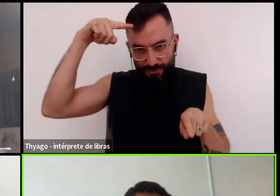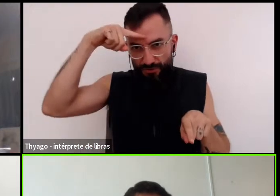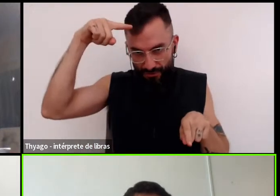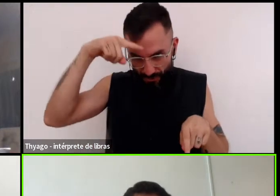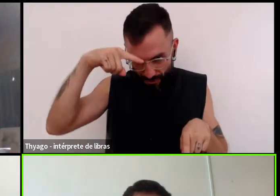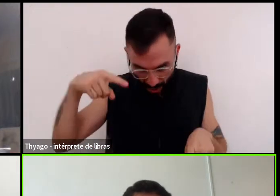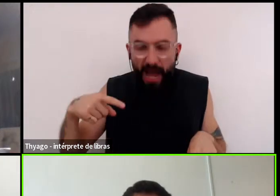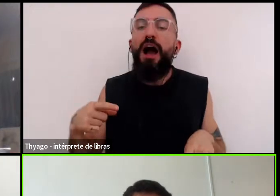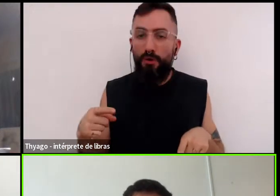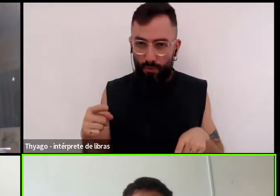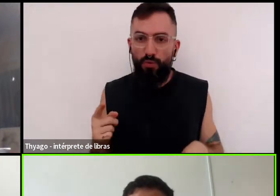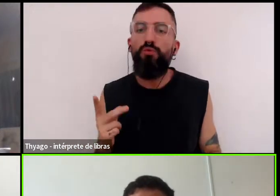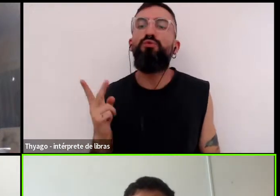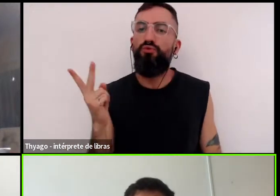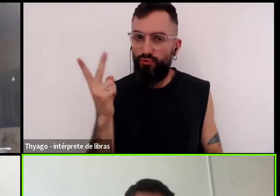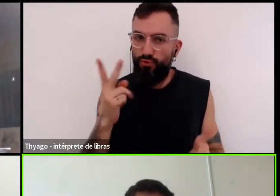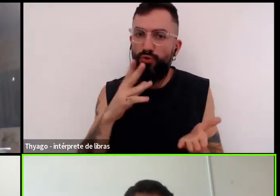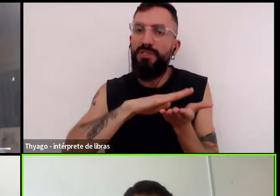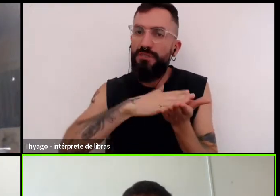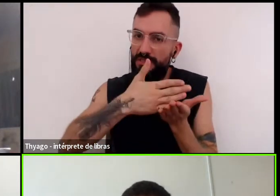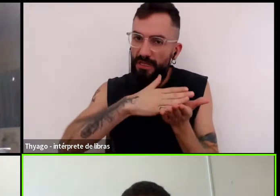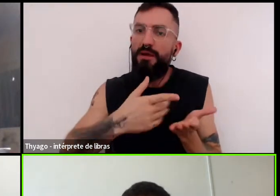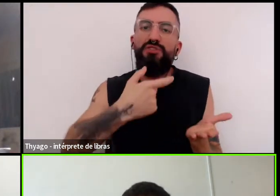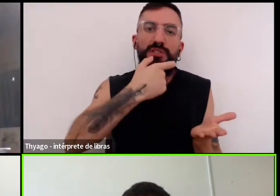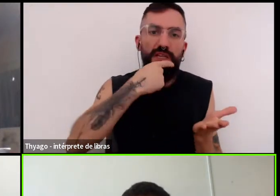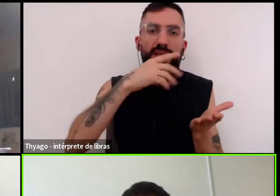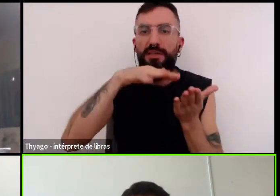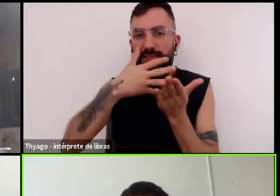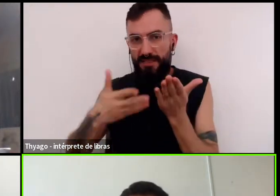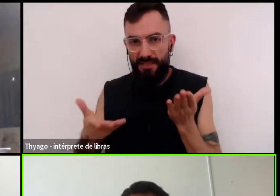to Brazilian Sign Language for this talk.